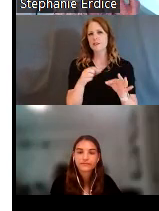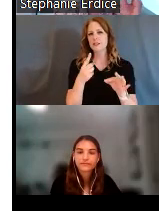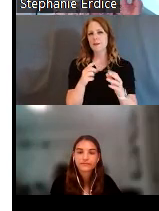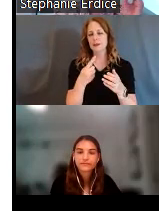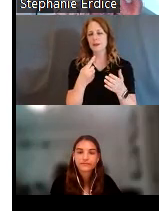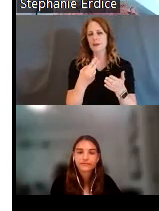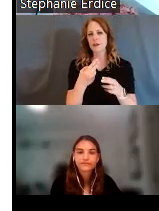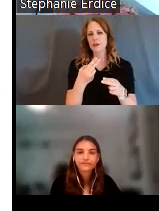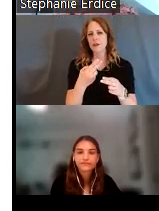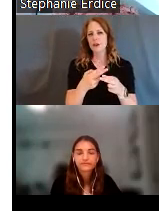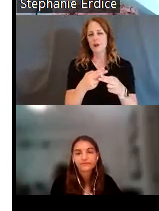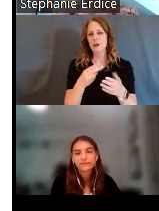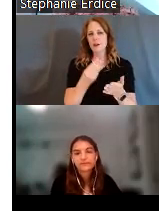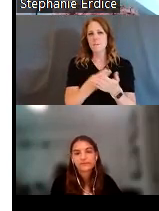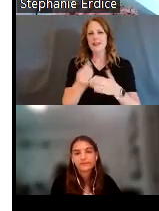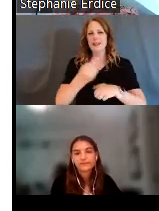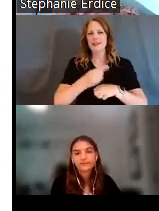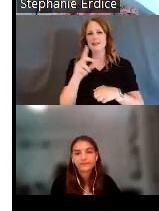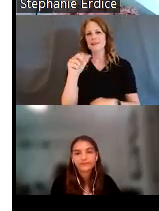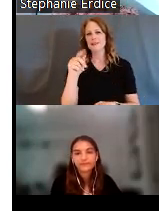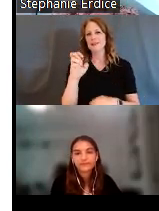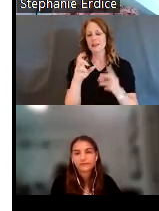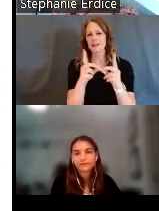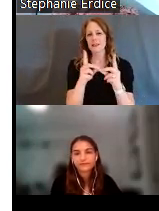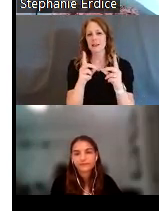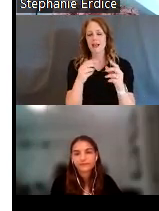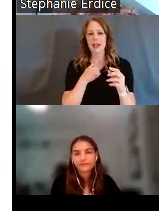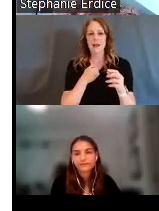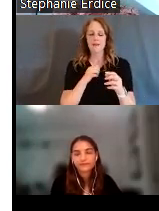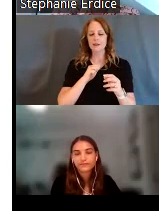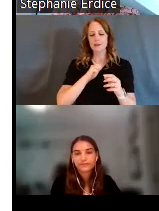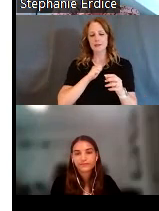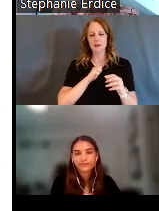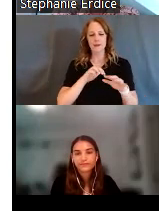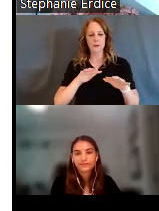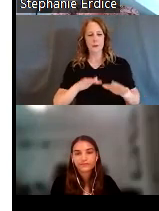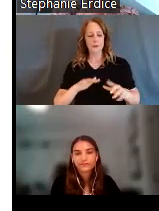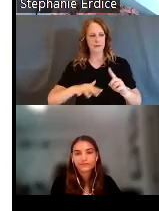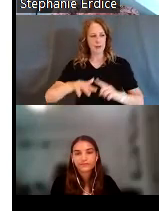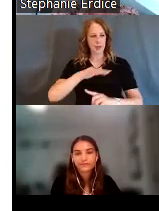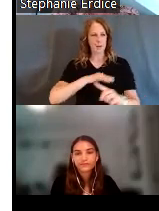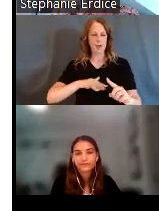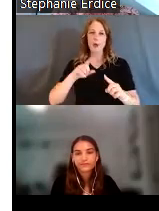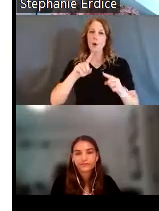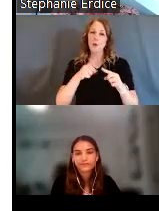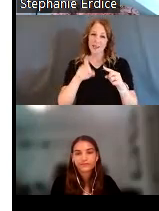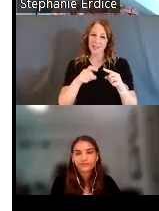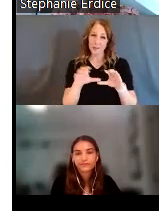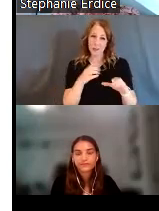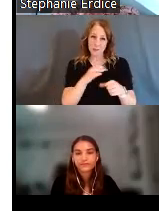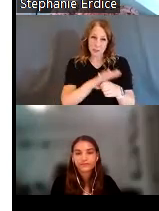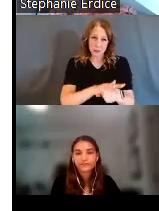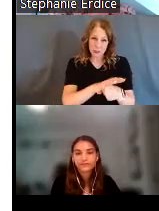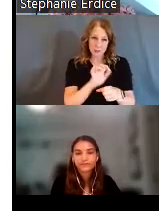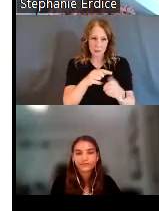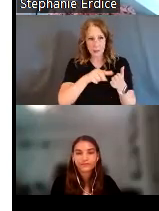date. So she creates a self-soothing environment when she has to talk about something, when she has to do something stressful, like pay